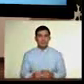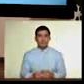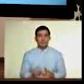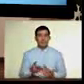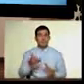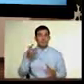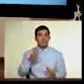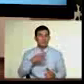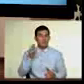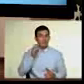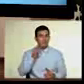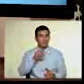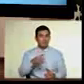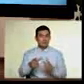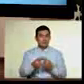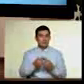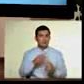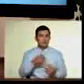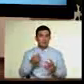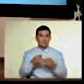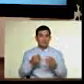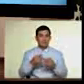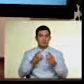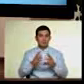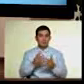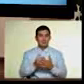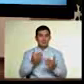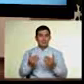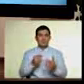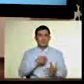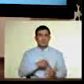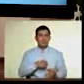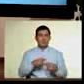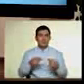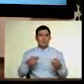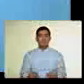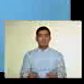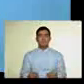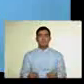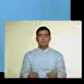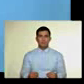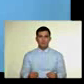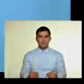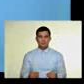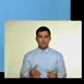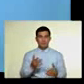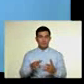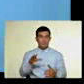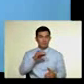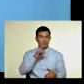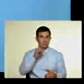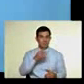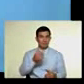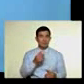Avvalgi darsimizda siz bilan yer sharining qobiqli tuzilganligi haqida suhbatlashgan edik. Unda siz yer